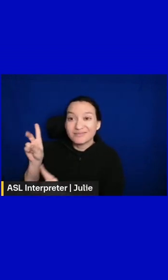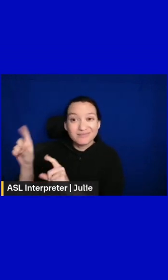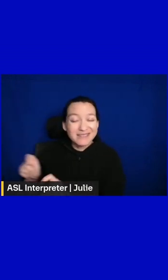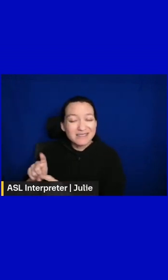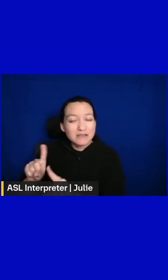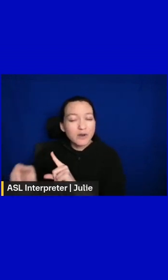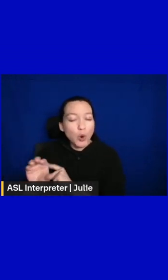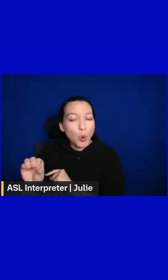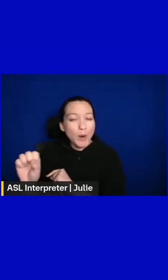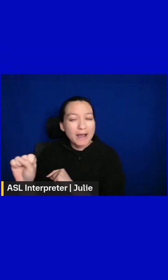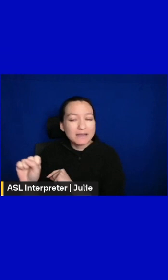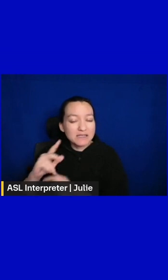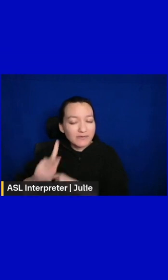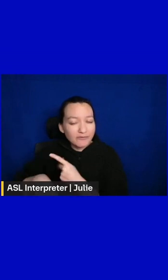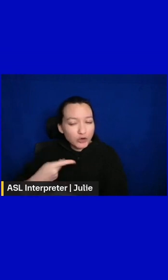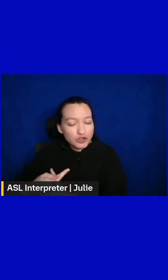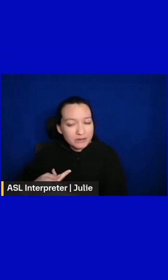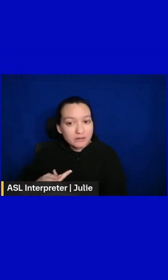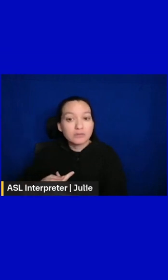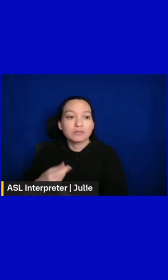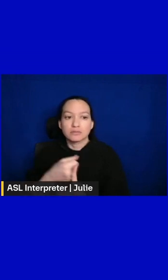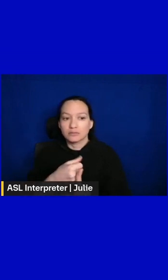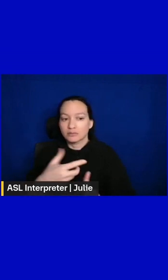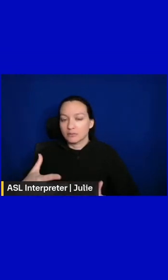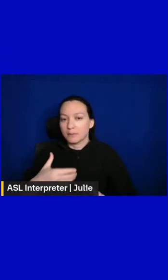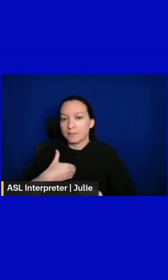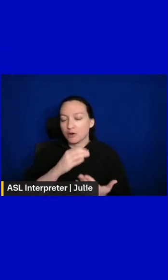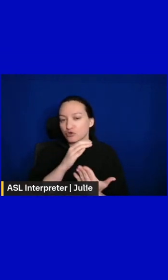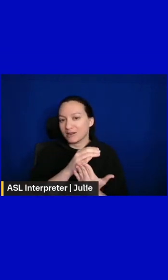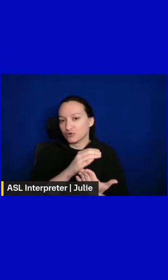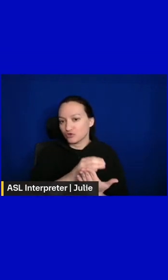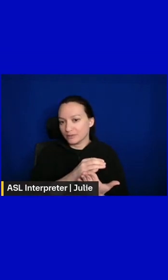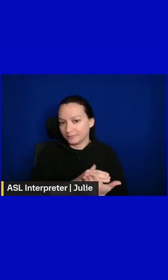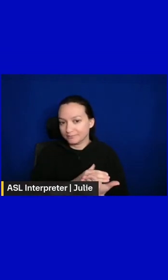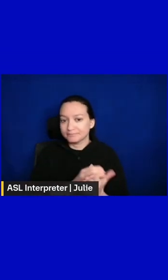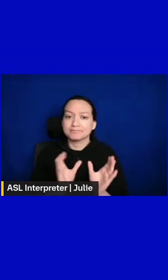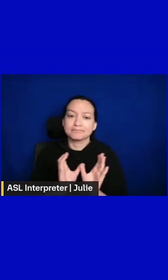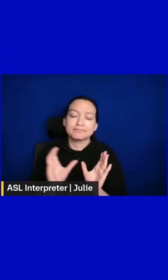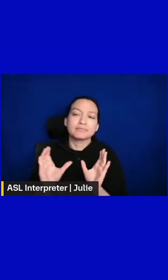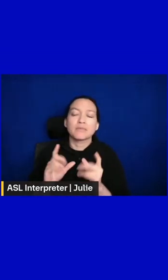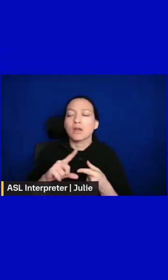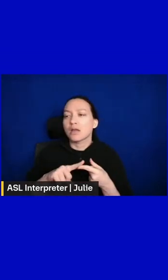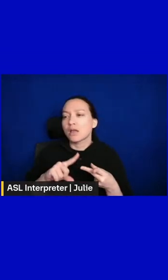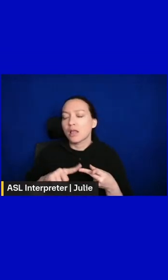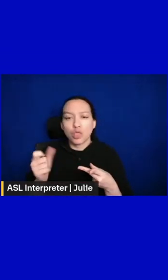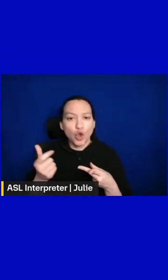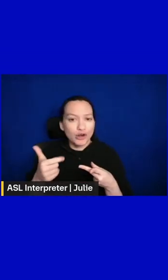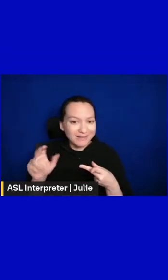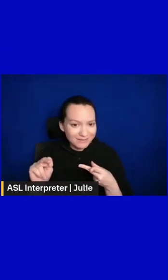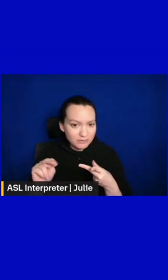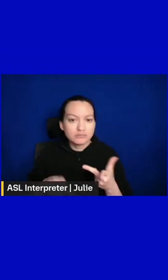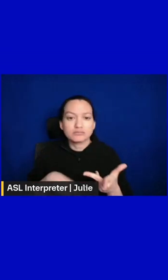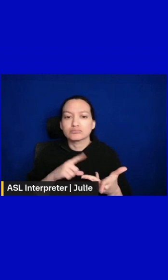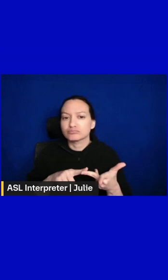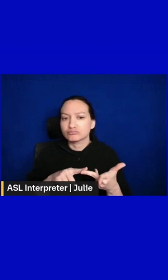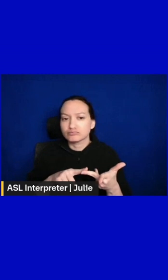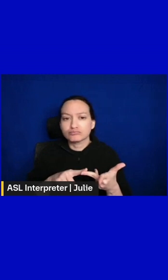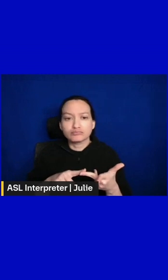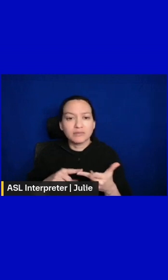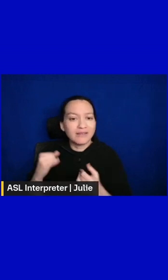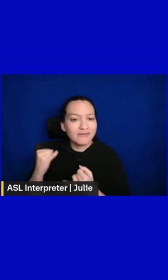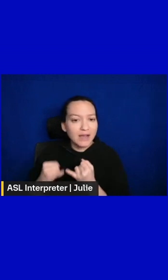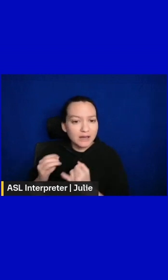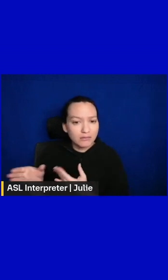versions, and then it goes through, builds my credentials, it builds my login, and finally it builds